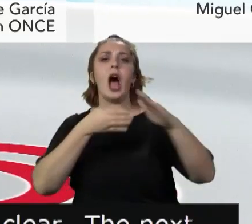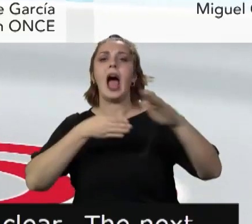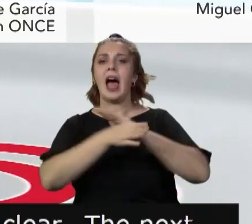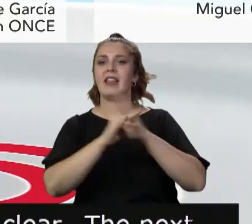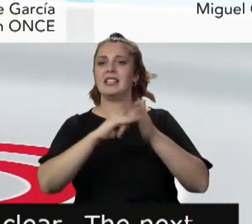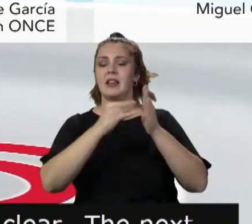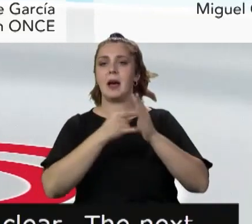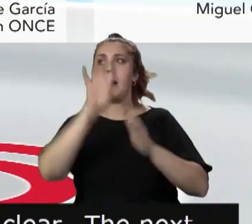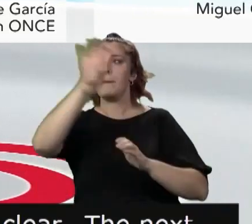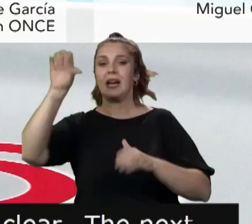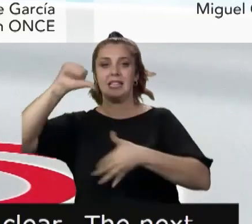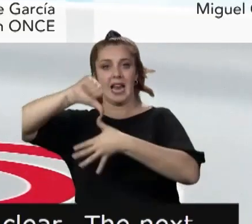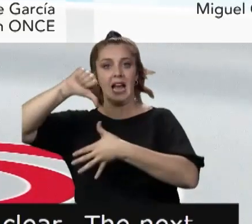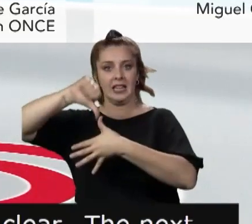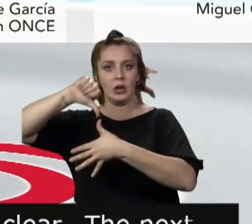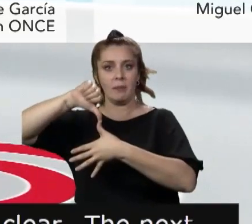account